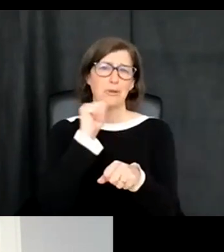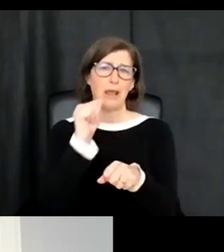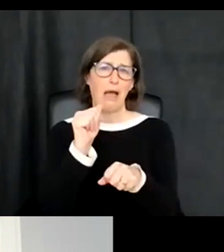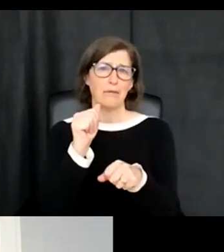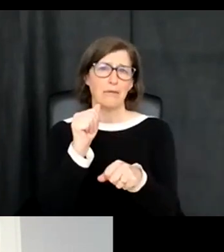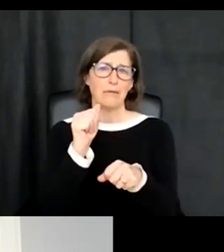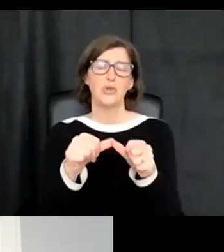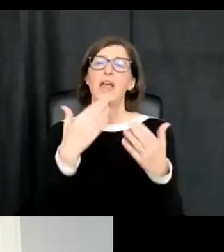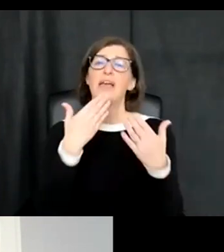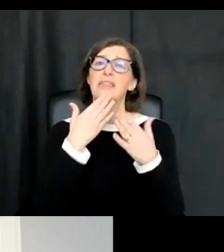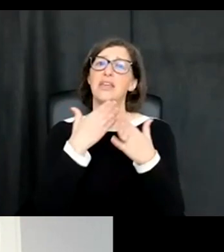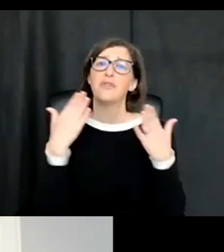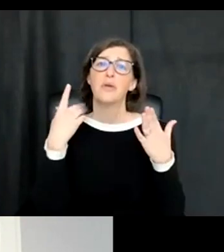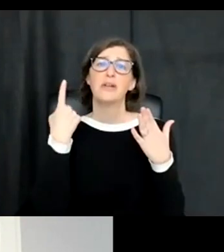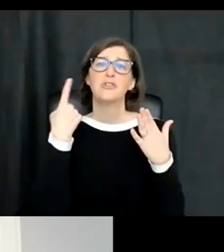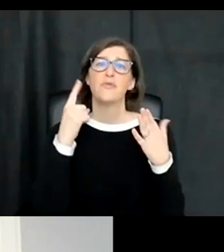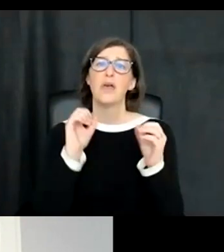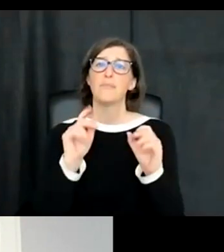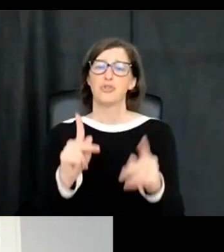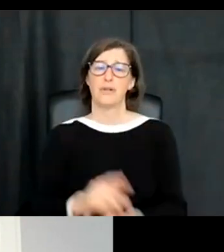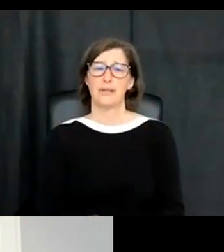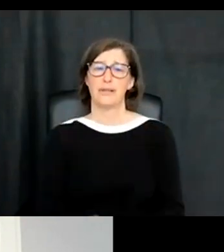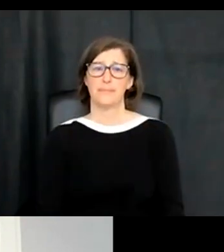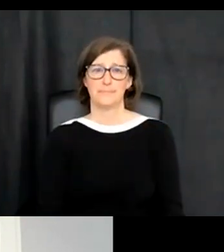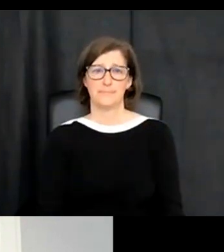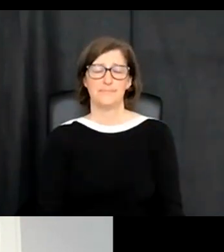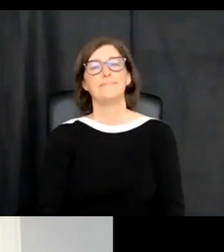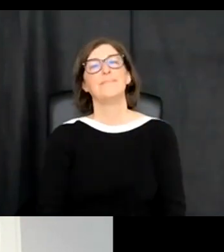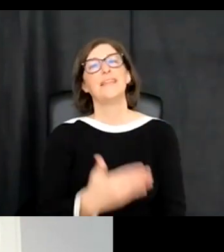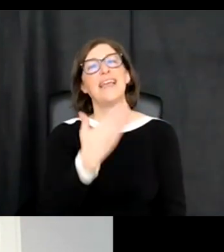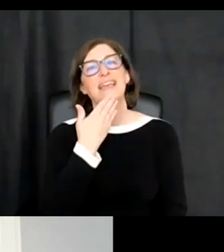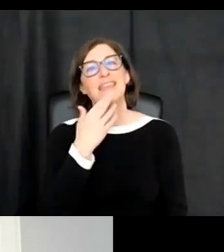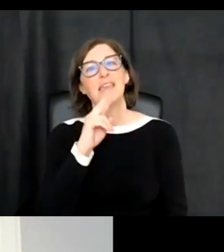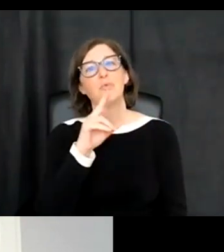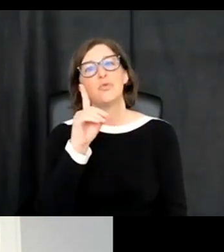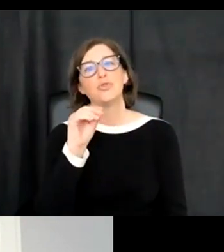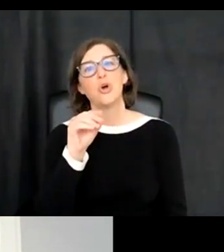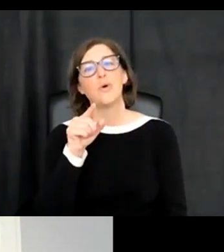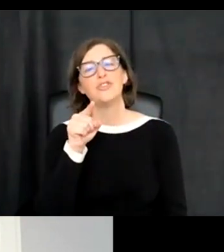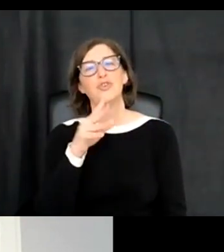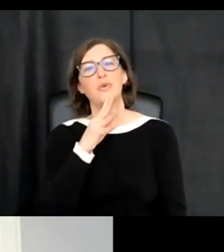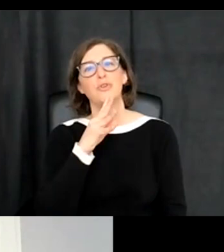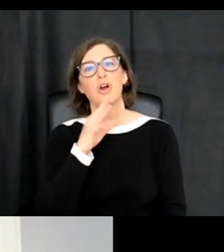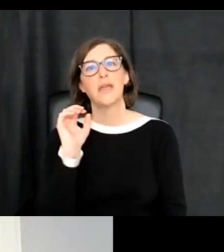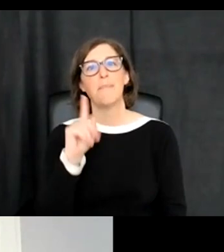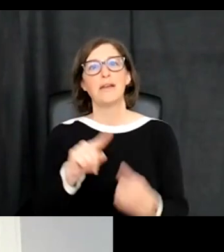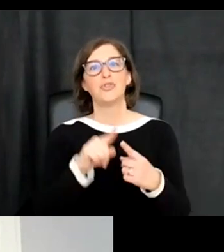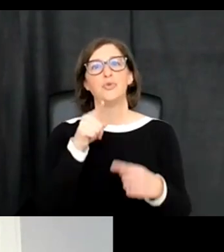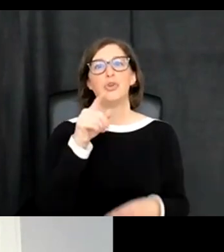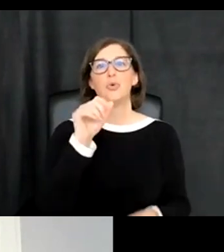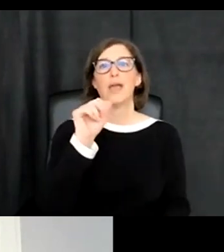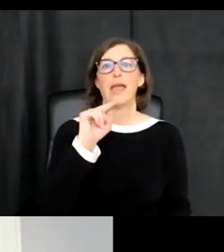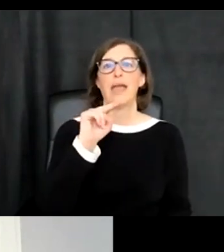you very much for this opportunity. Thank you, Rudo. And as you're speaking, back to you, Angeline,